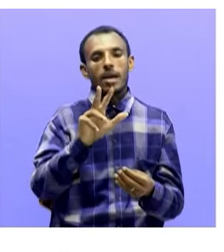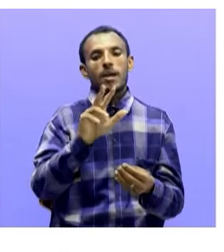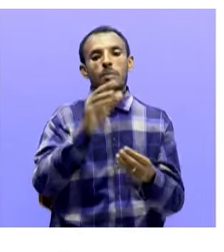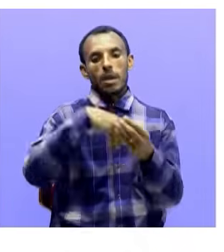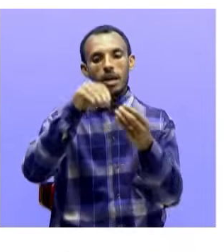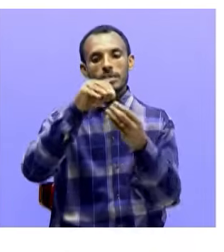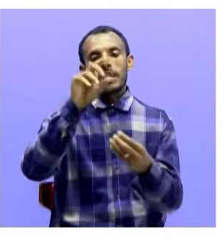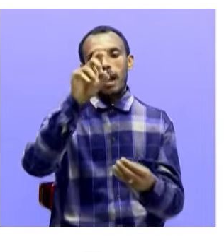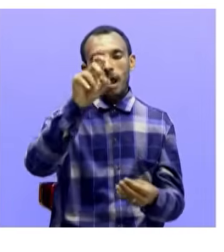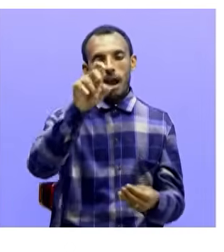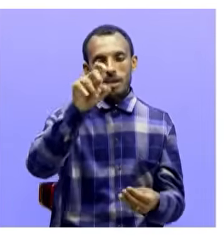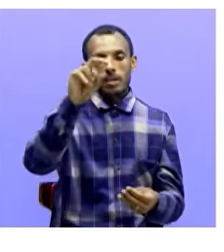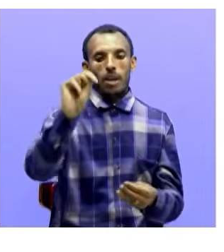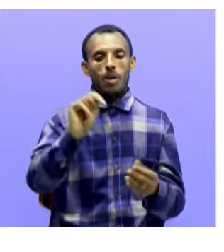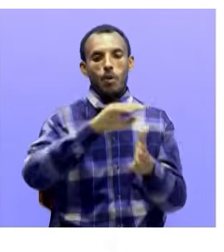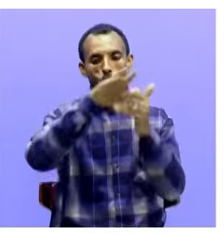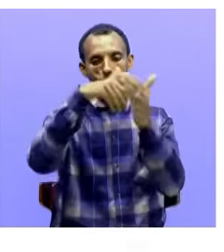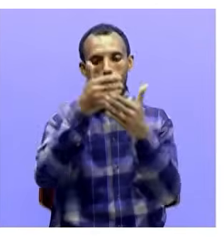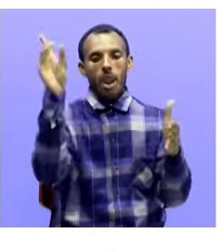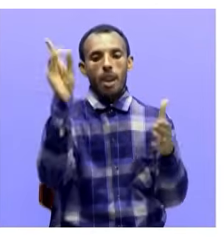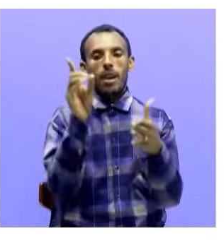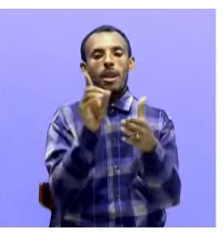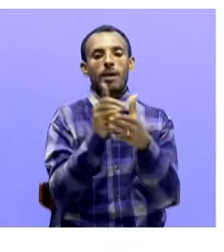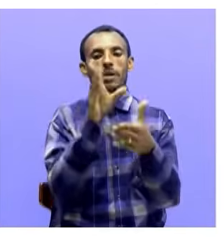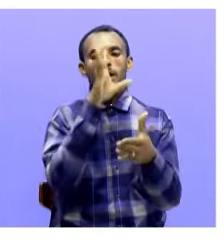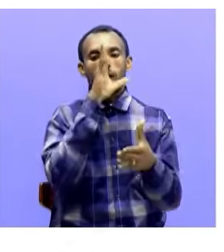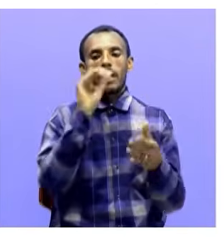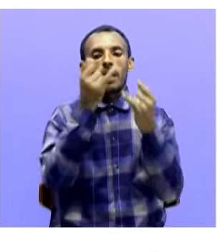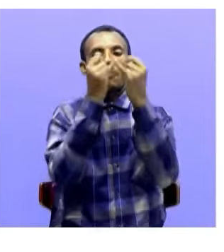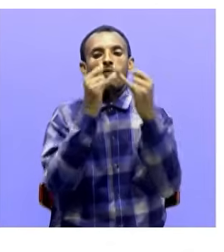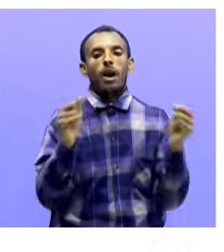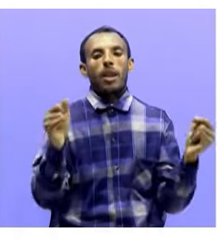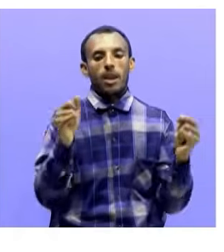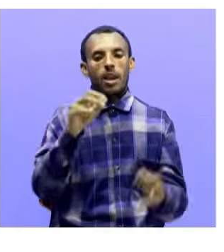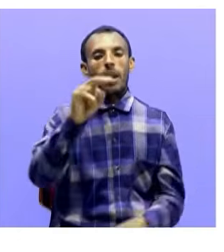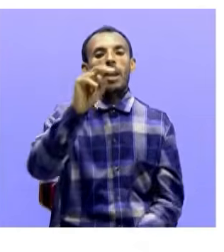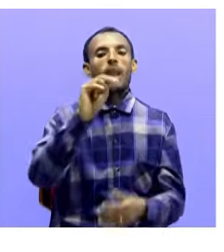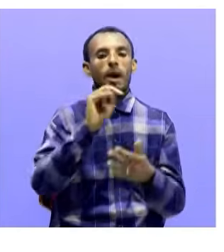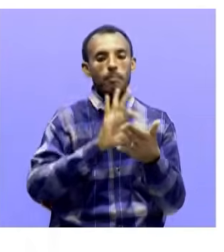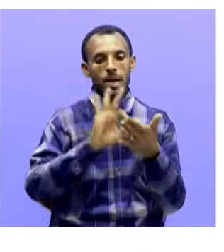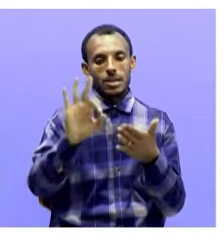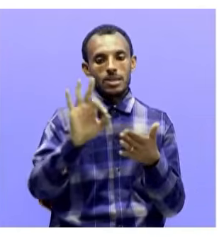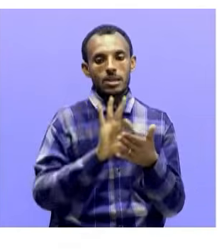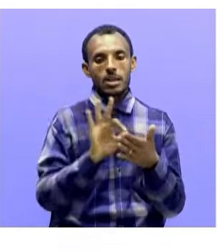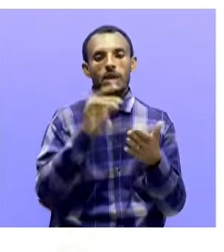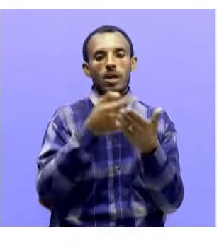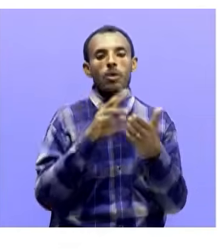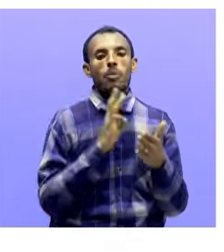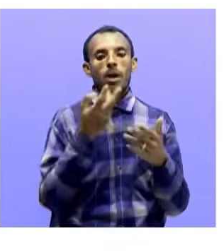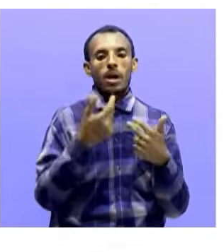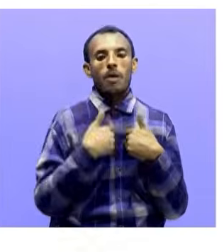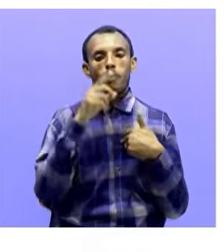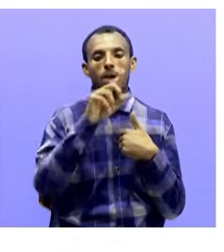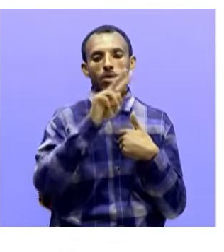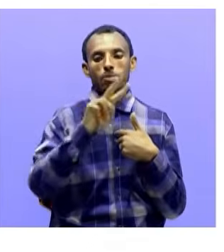you add all the data values and you divide this by the number of data. Here we have 1, 2,